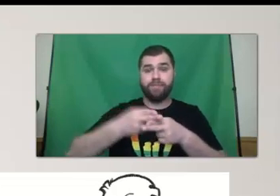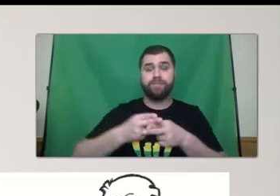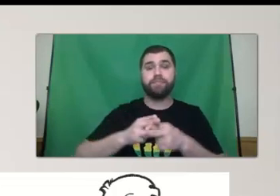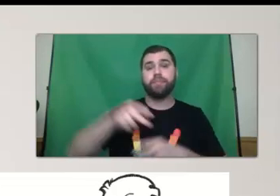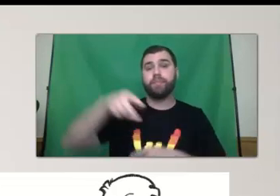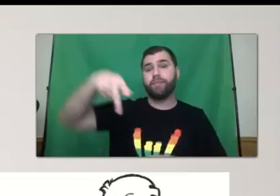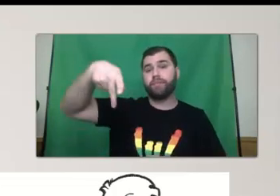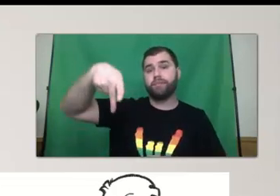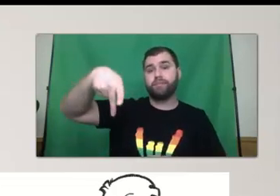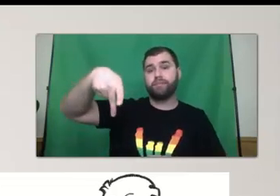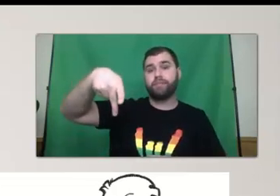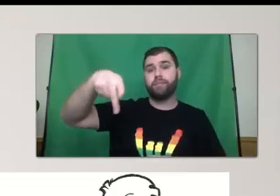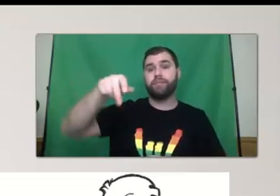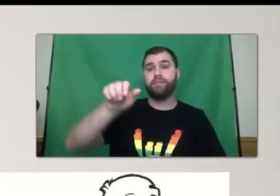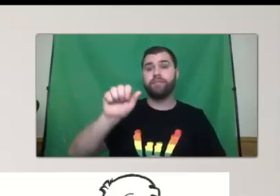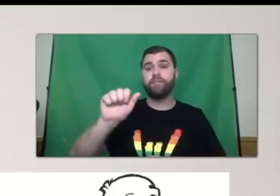name,